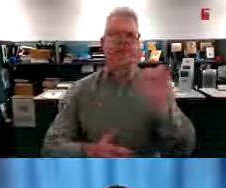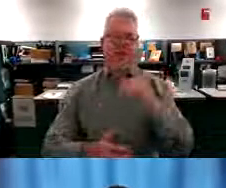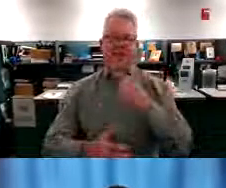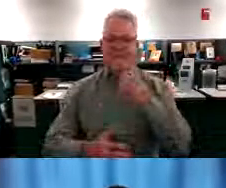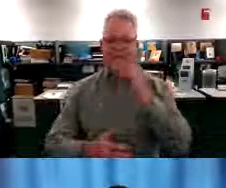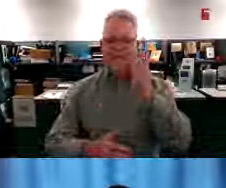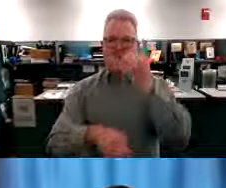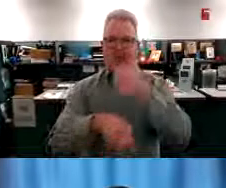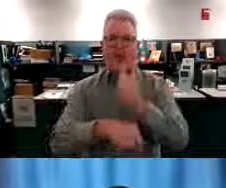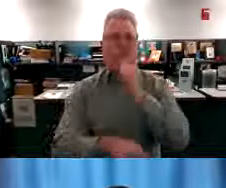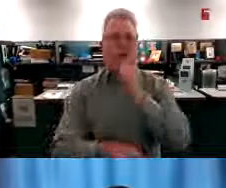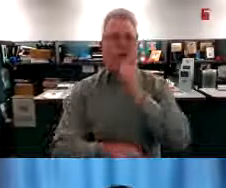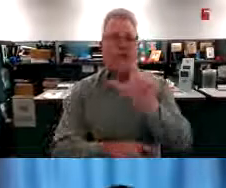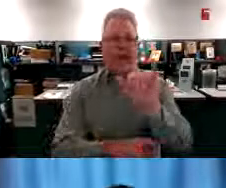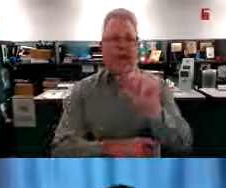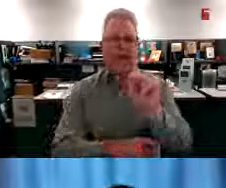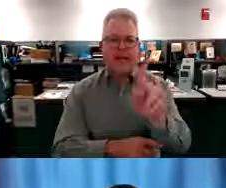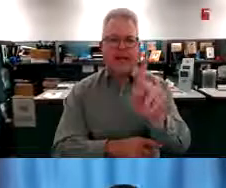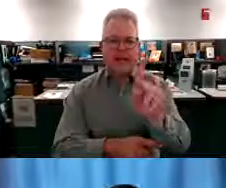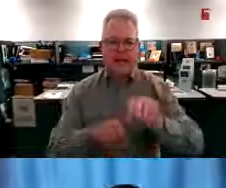well, potentially 2 times a week.